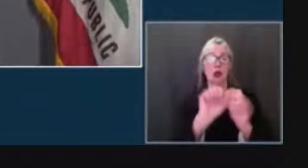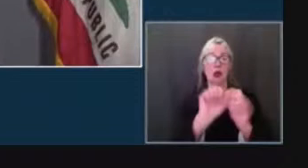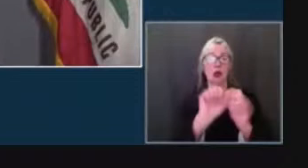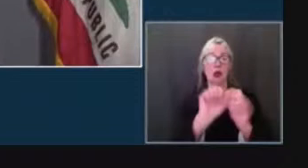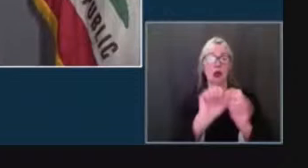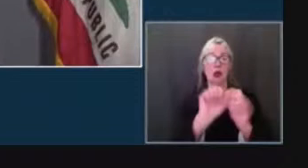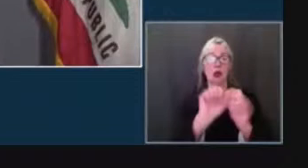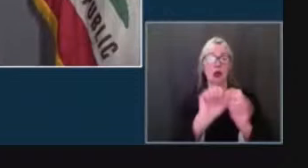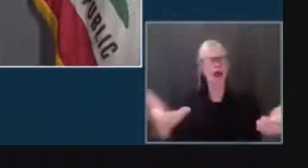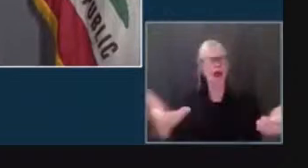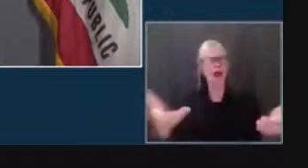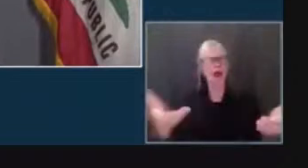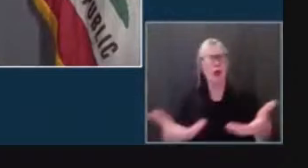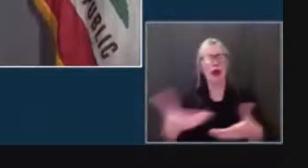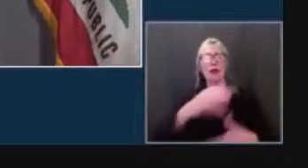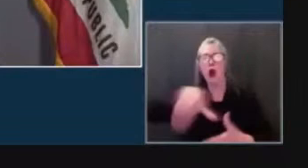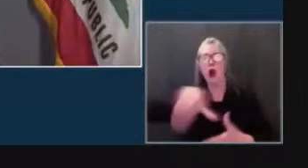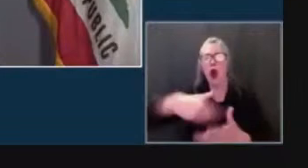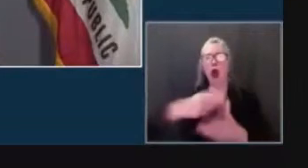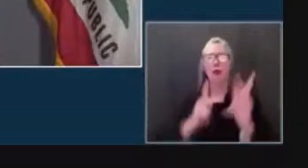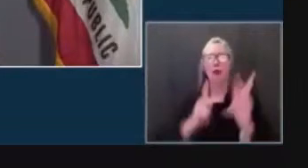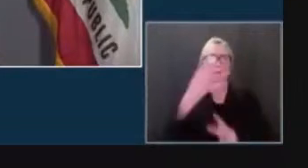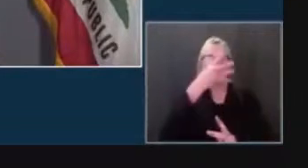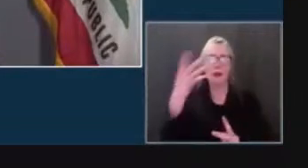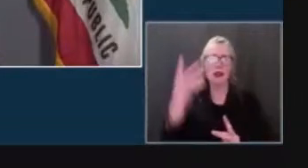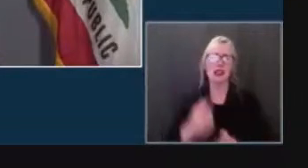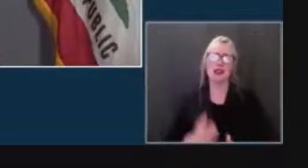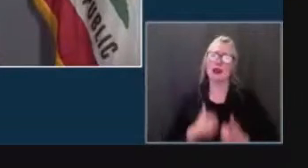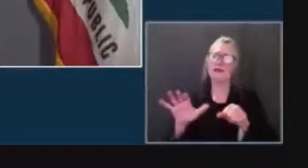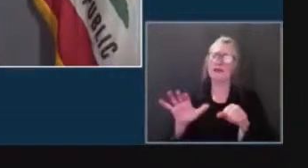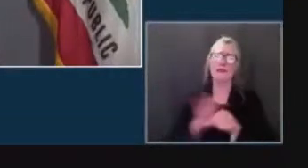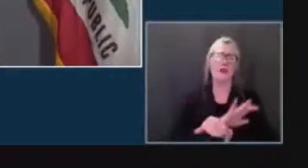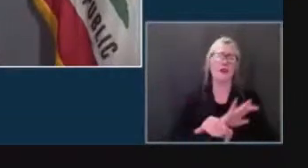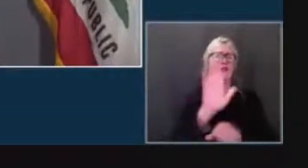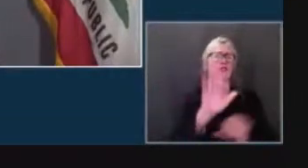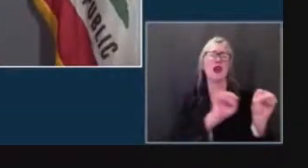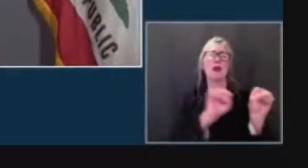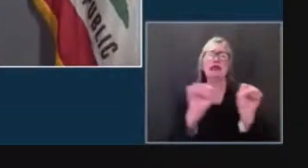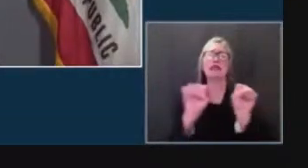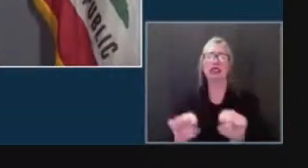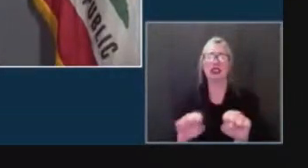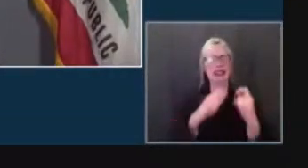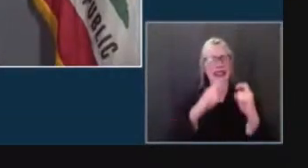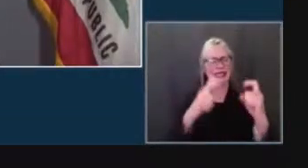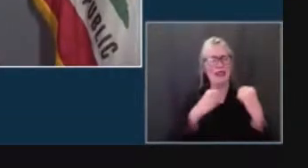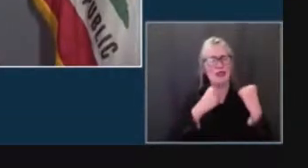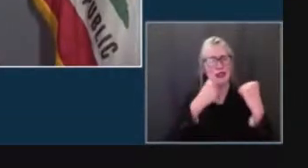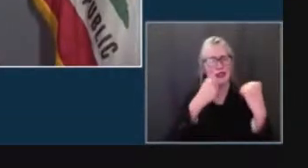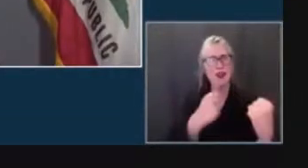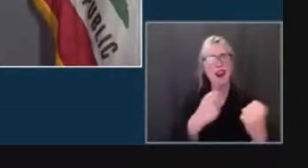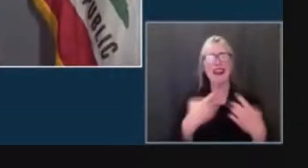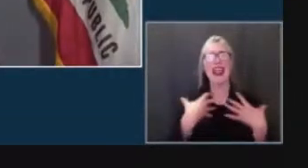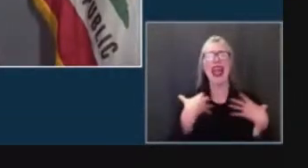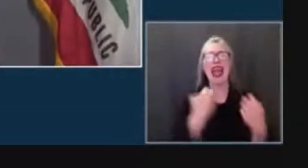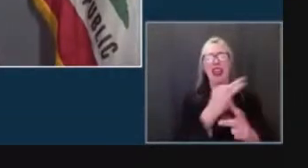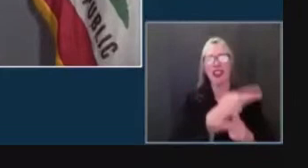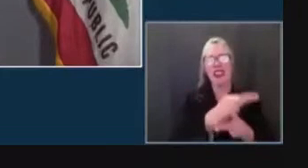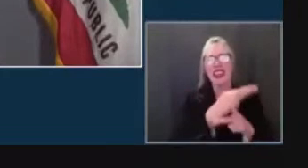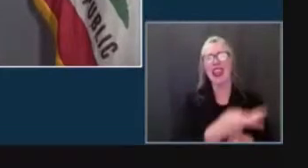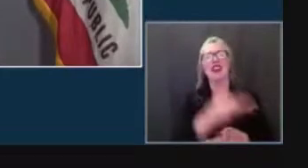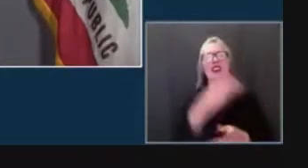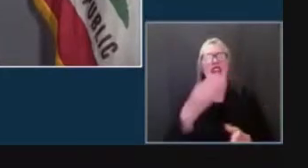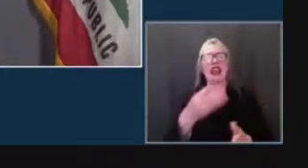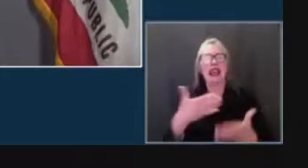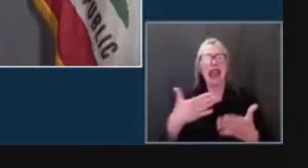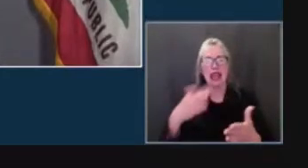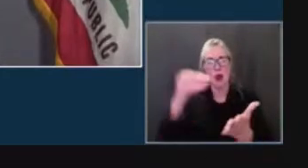to our fullest potential. Healthcare and long-term care for all, and a strong safety net. Good jobs, living wages, and unions